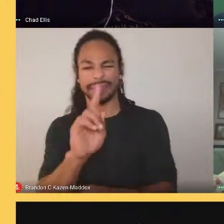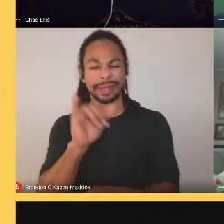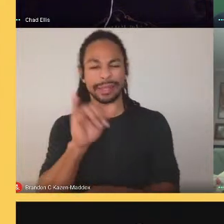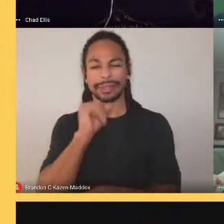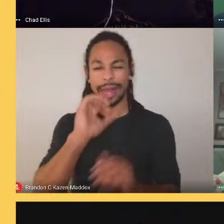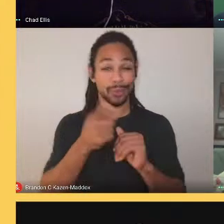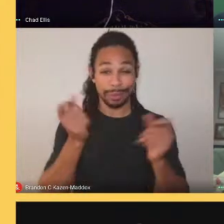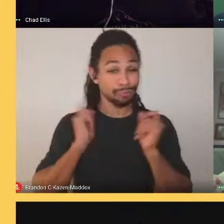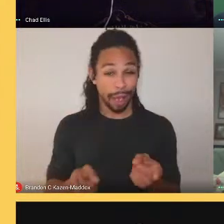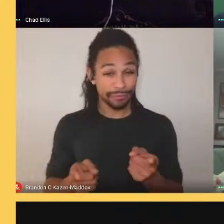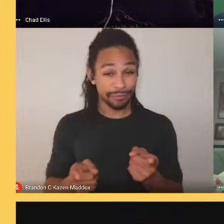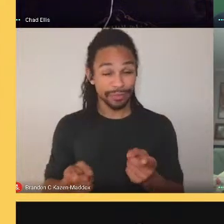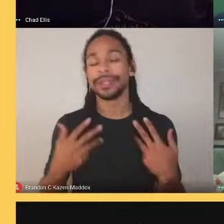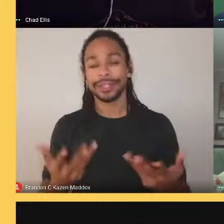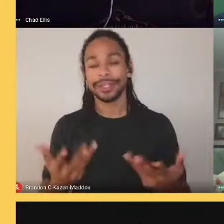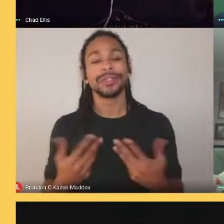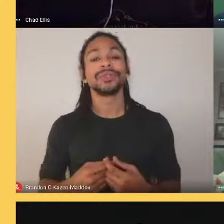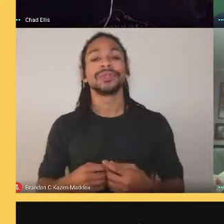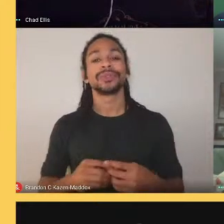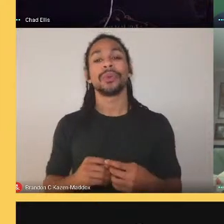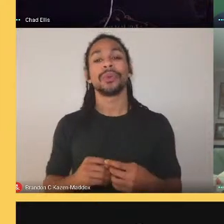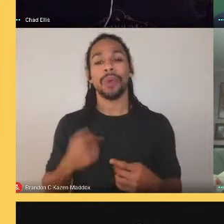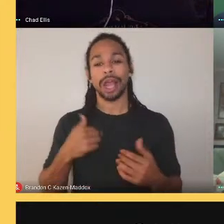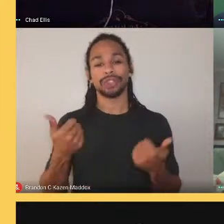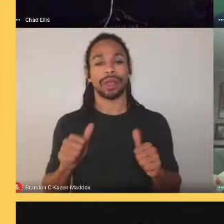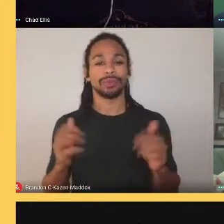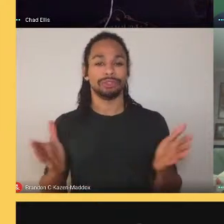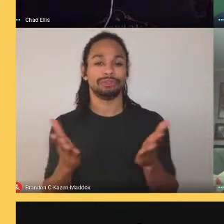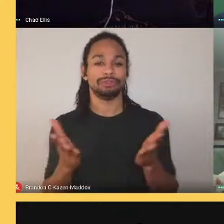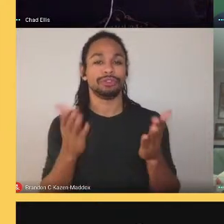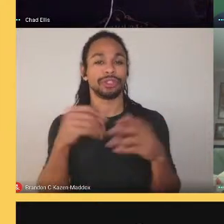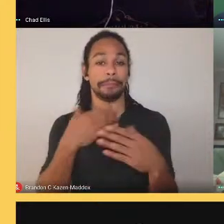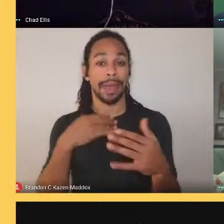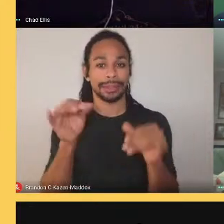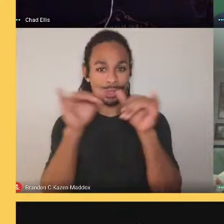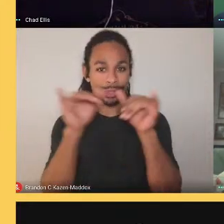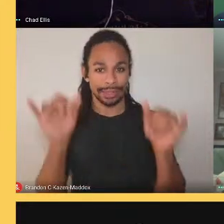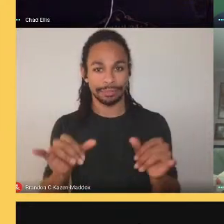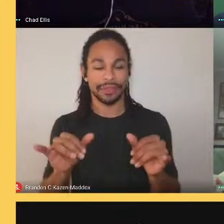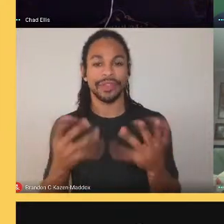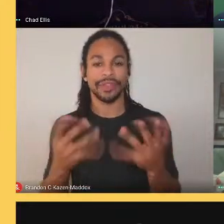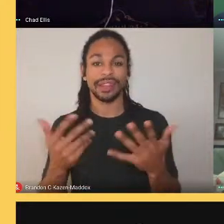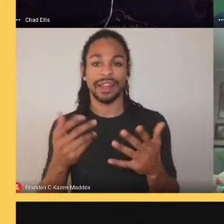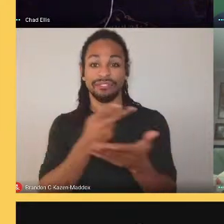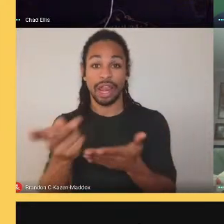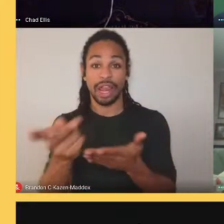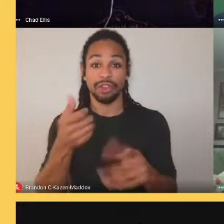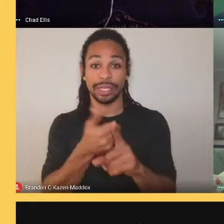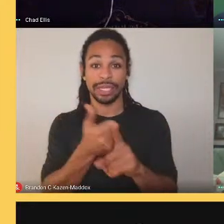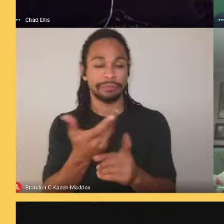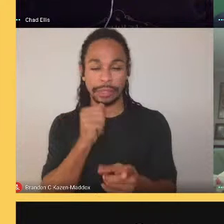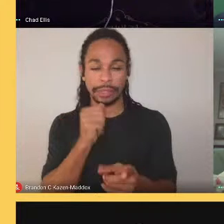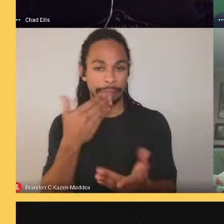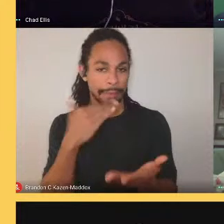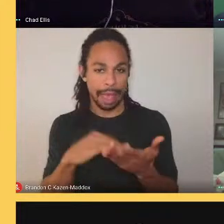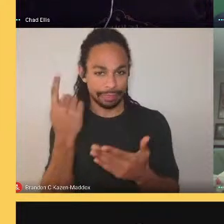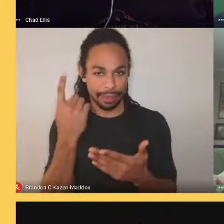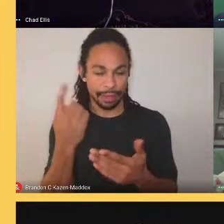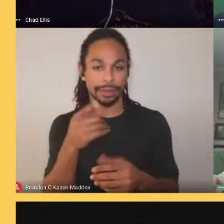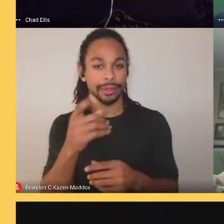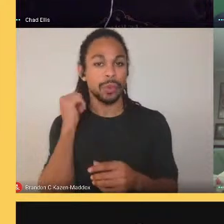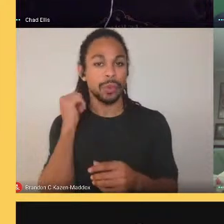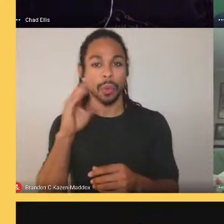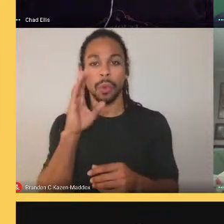in my systems that failure is not a bad thing, and you won't be like eternally punished. It'll just